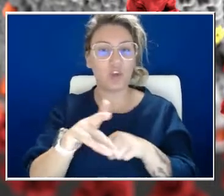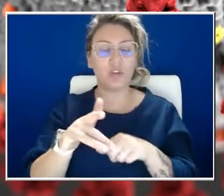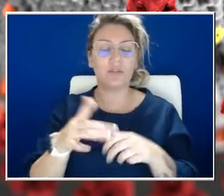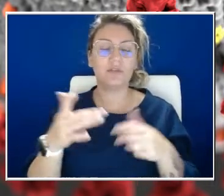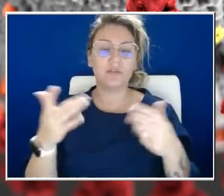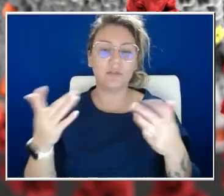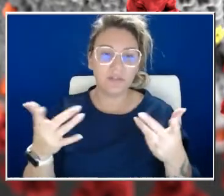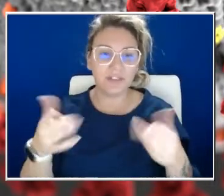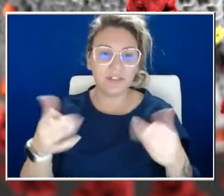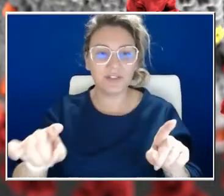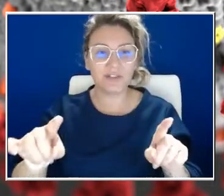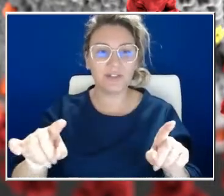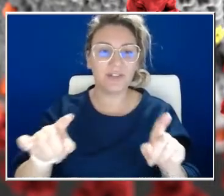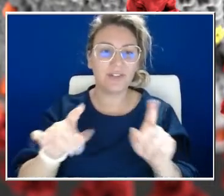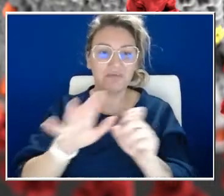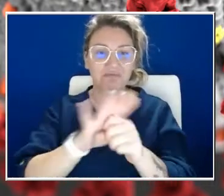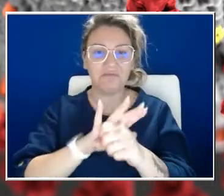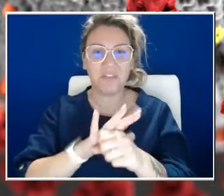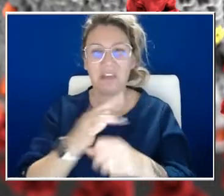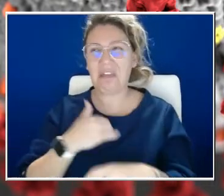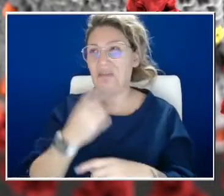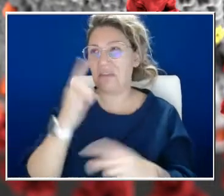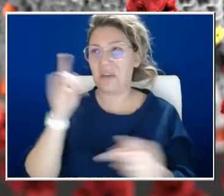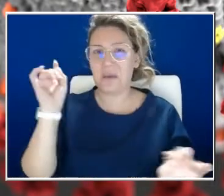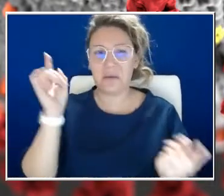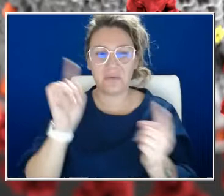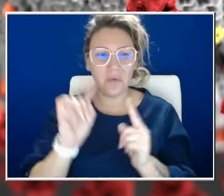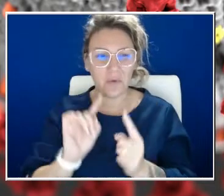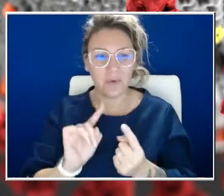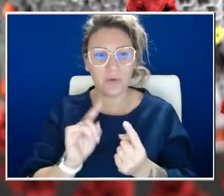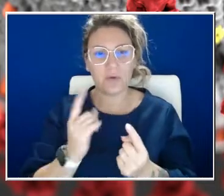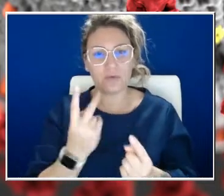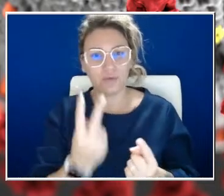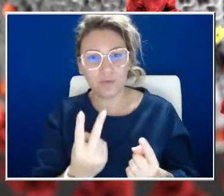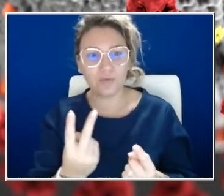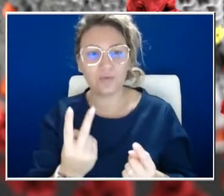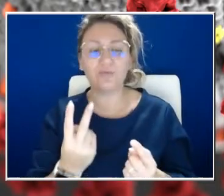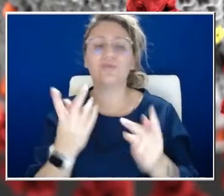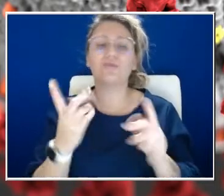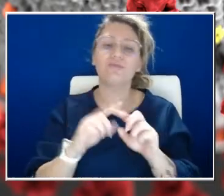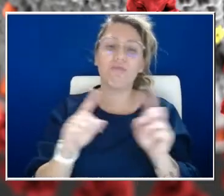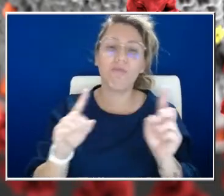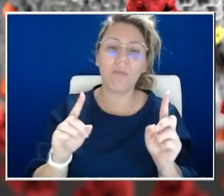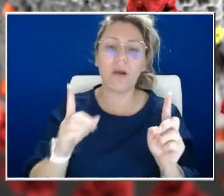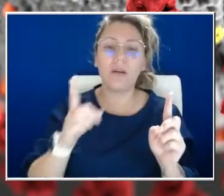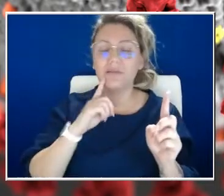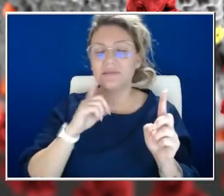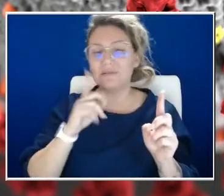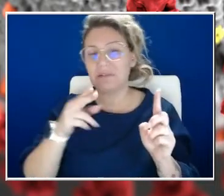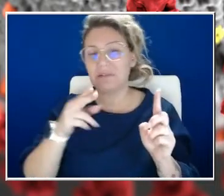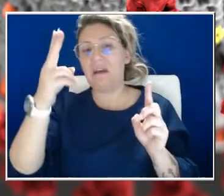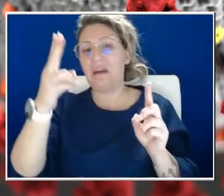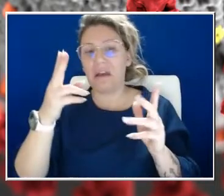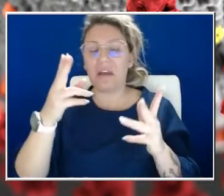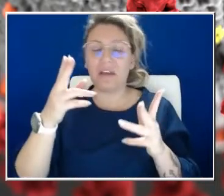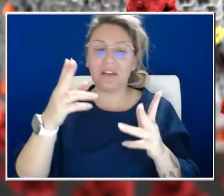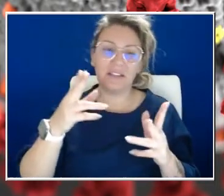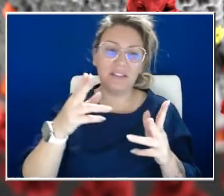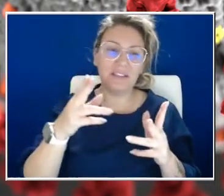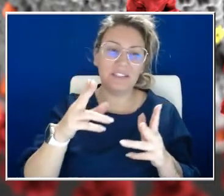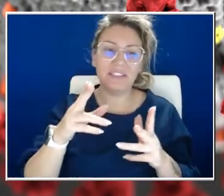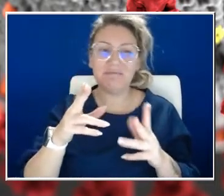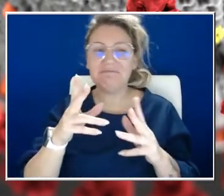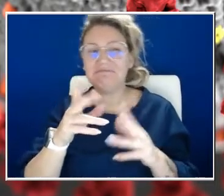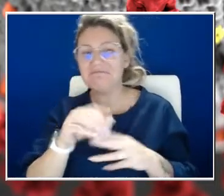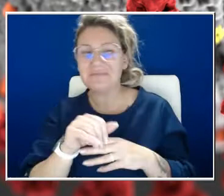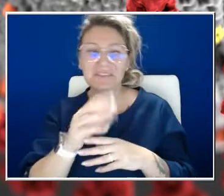earlier in this pandemic, where we had, I think, two cases, and at one point we're still kind of hovering in that high teens, low 20s. Hopefully